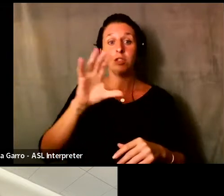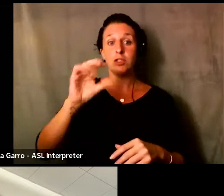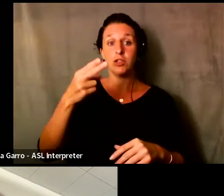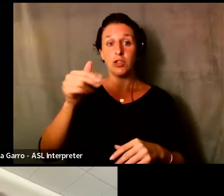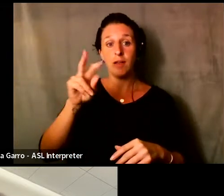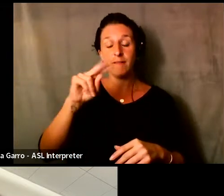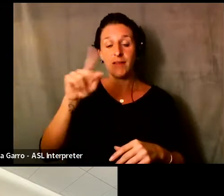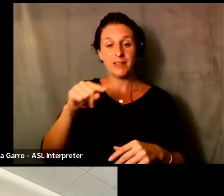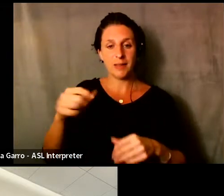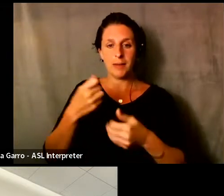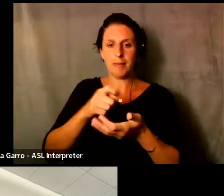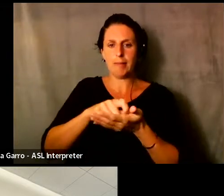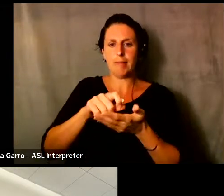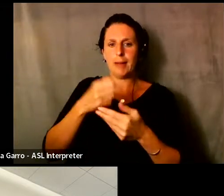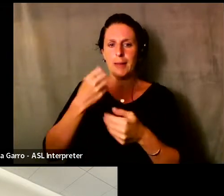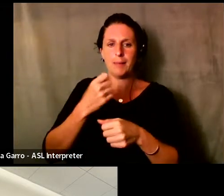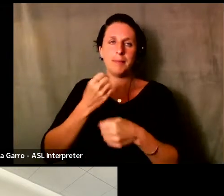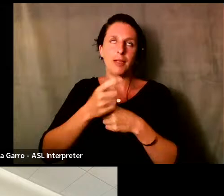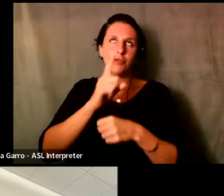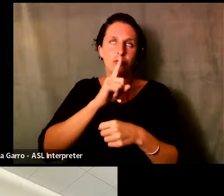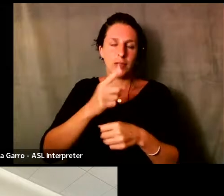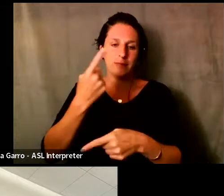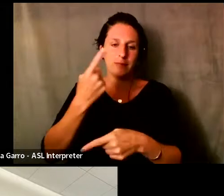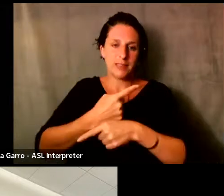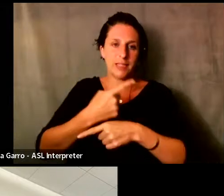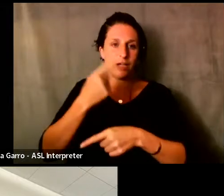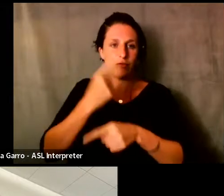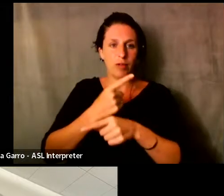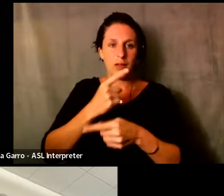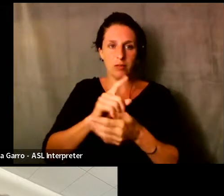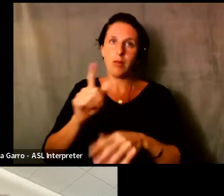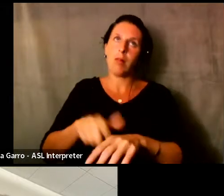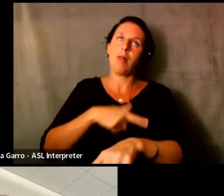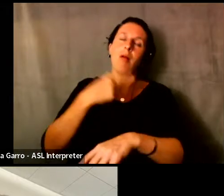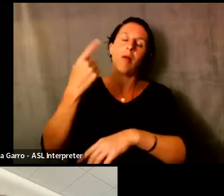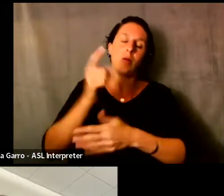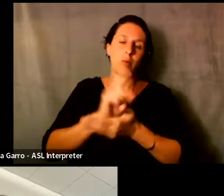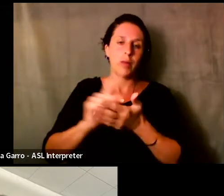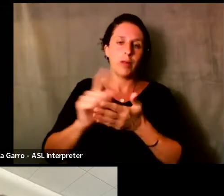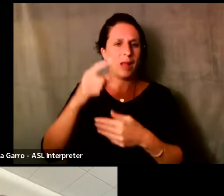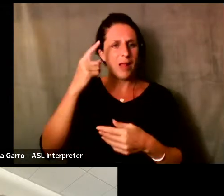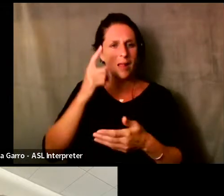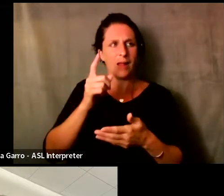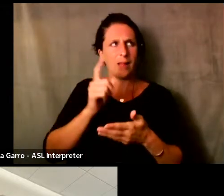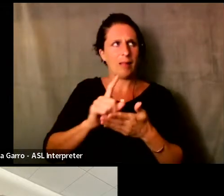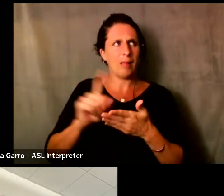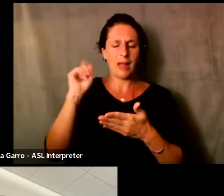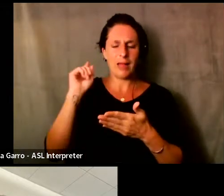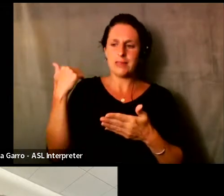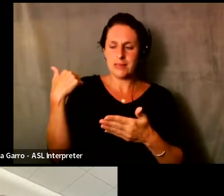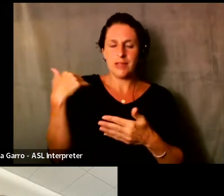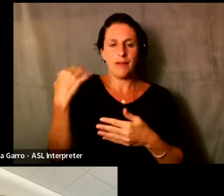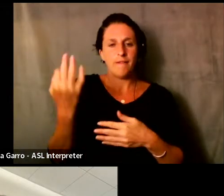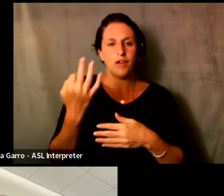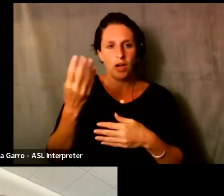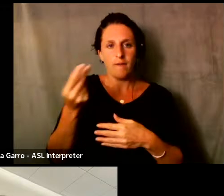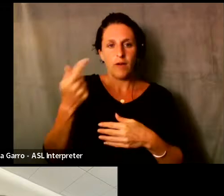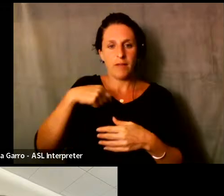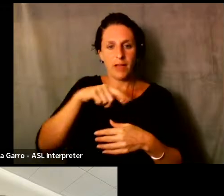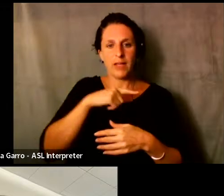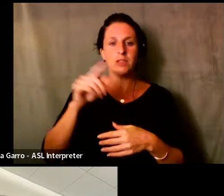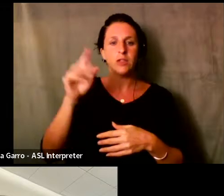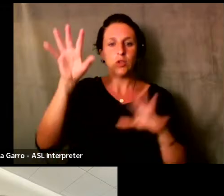right. It's been a long week. So I believe it was last Friday, a few of us, Superintendent Booker, and I